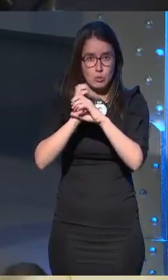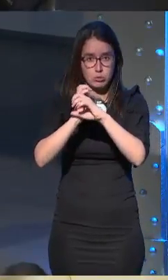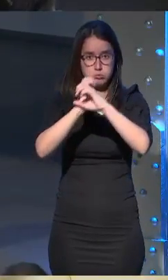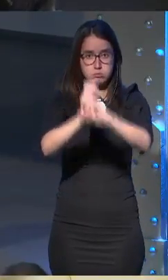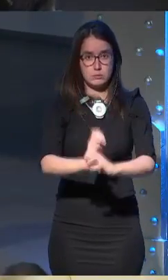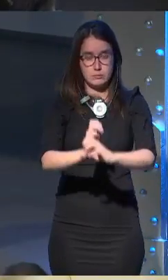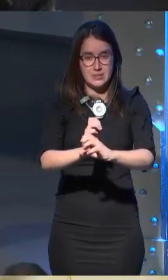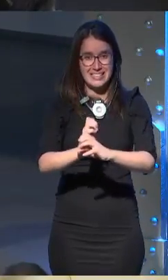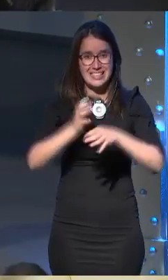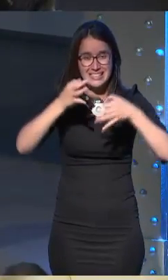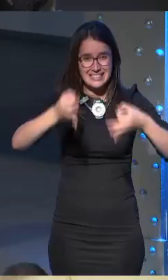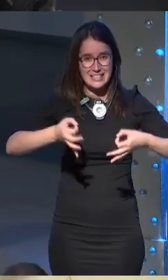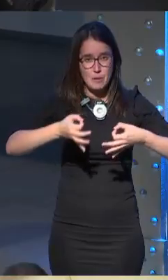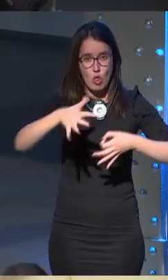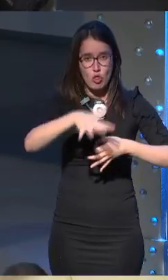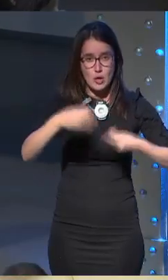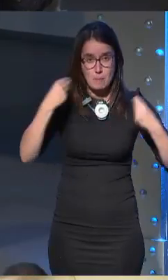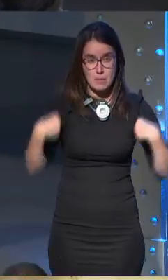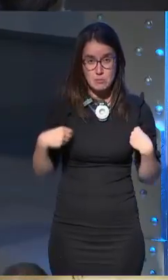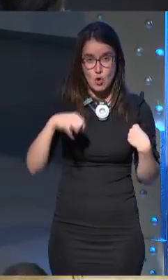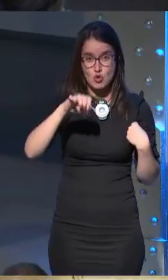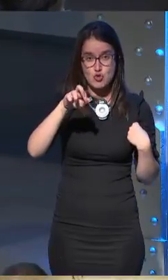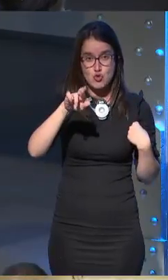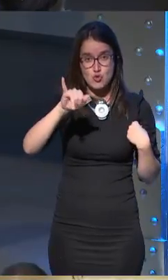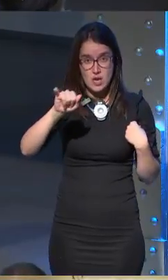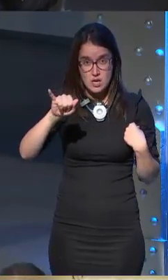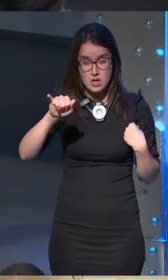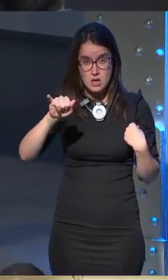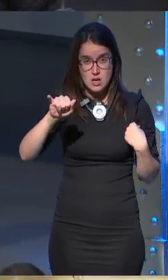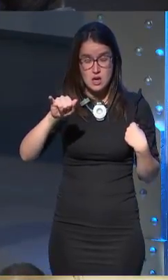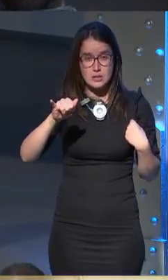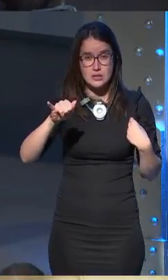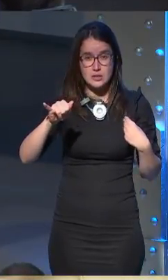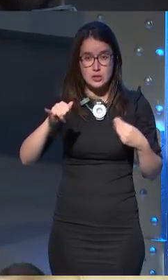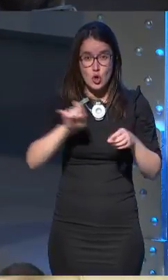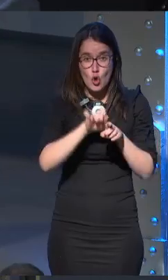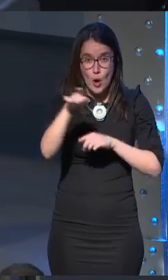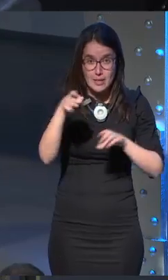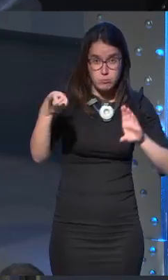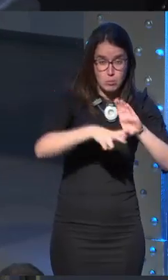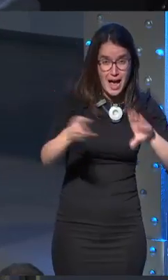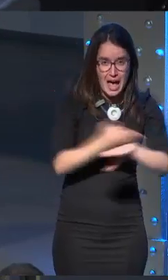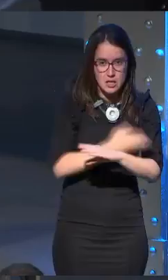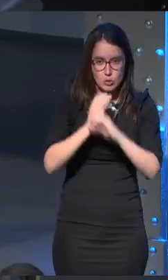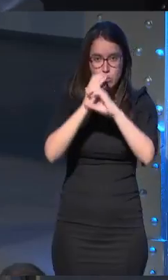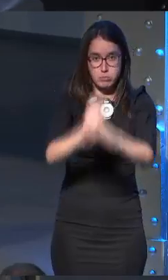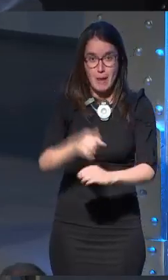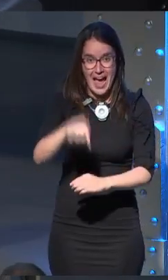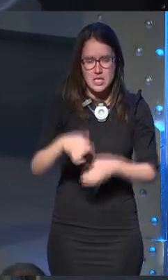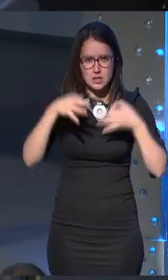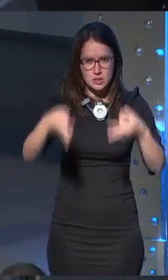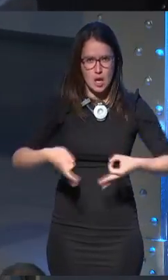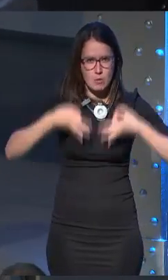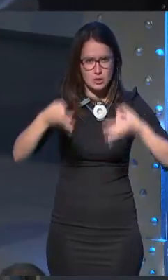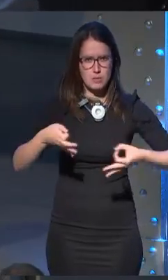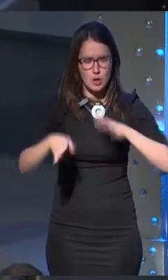to urinate before he got into the rocket, so we get out of the spacecraft and pee on the tire before we